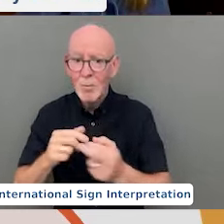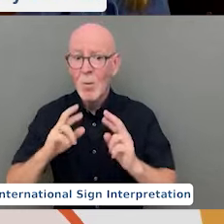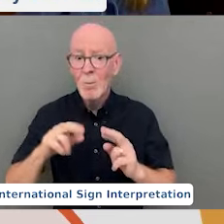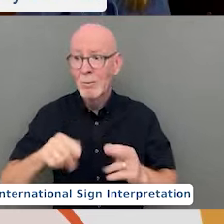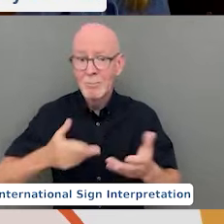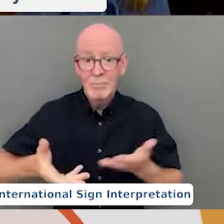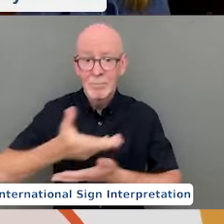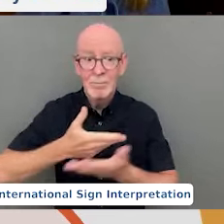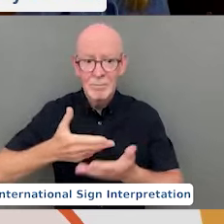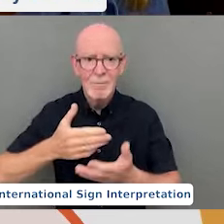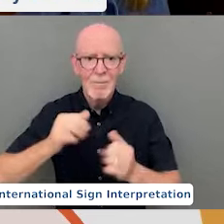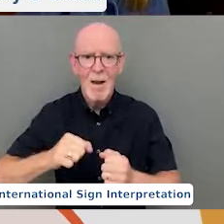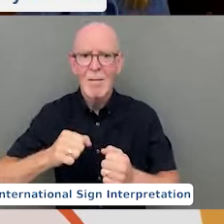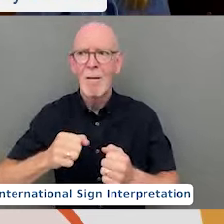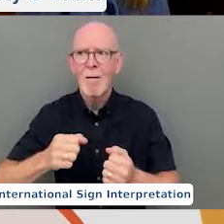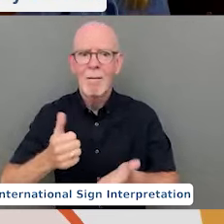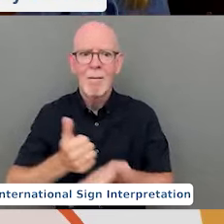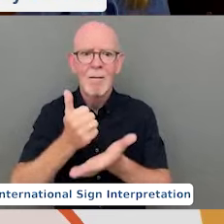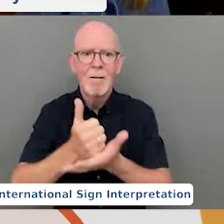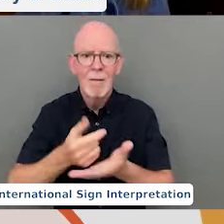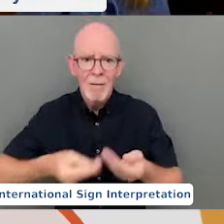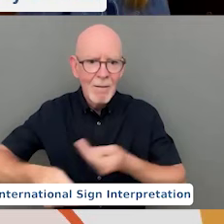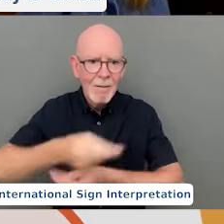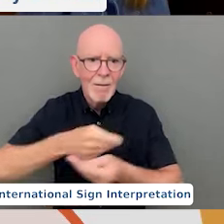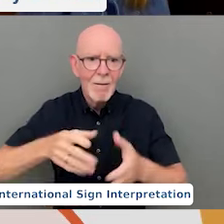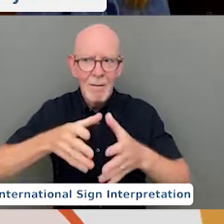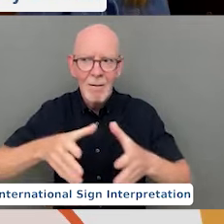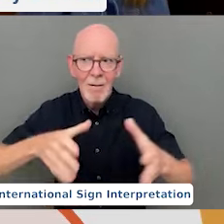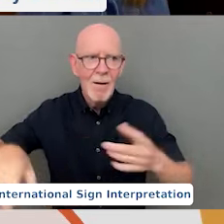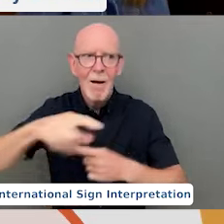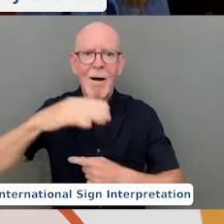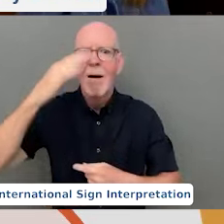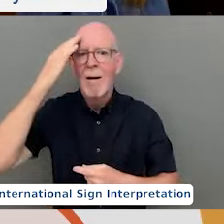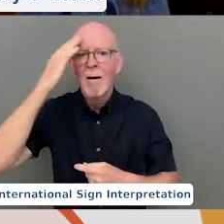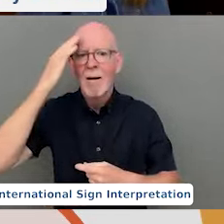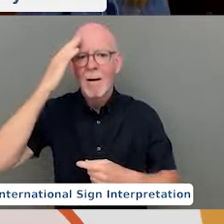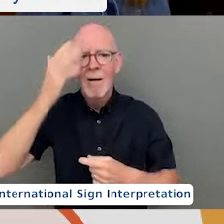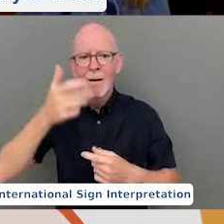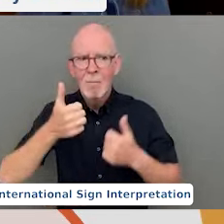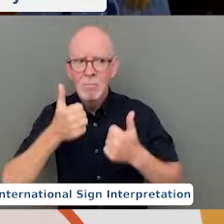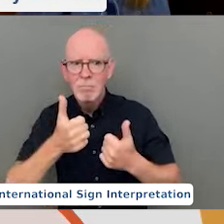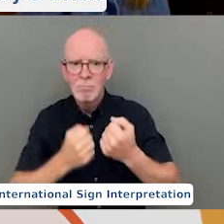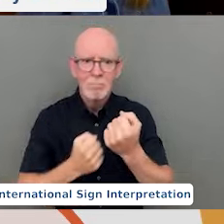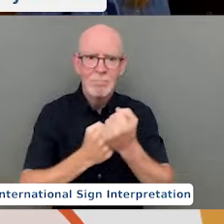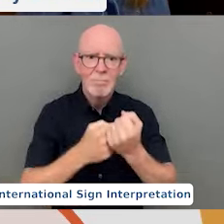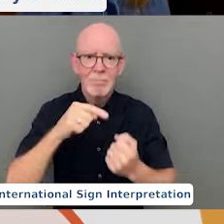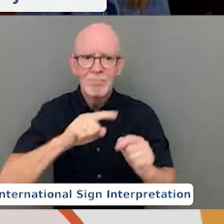on effective multisectoral strategies for disability inclusion, particularly in the social protection sector.